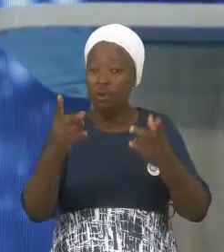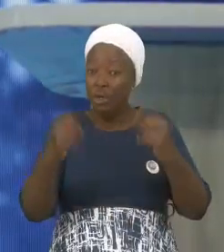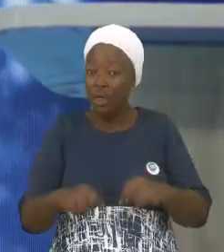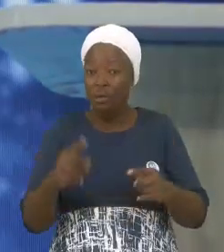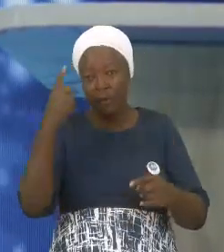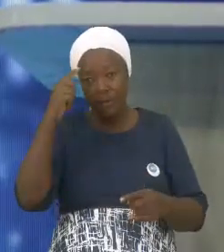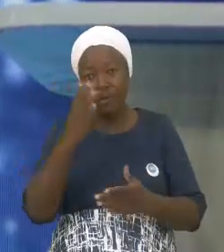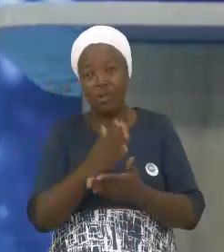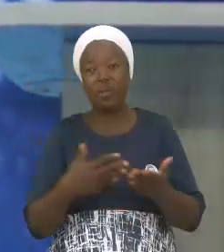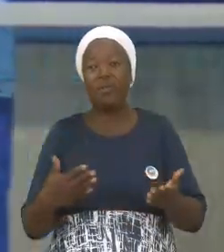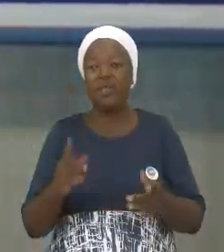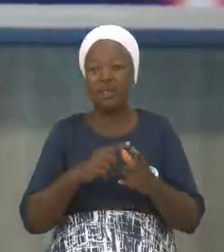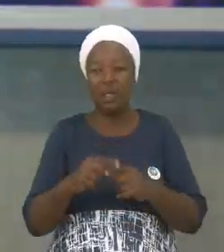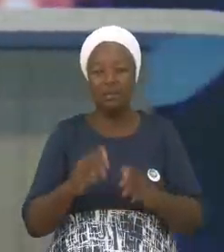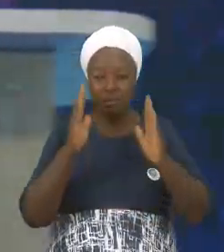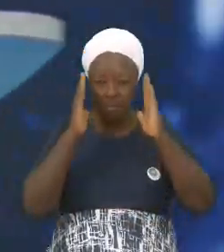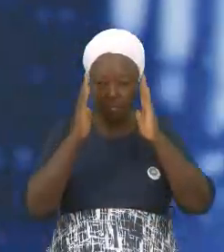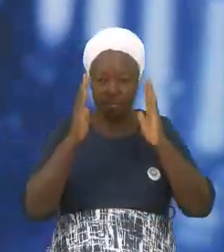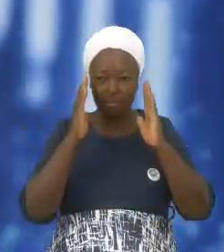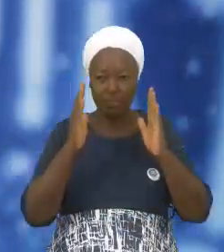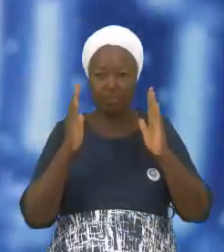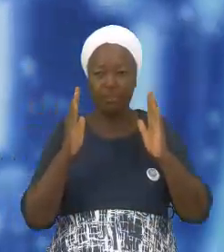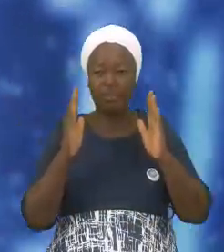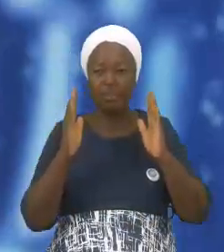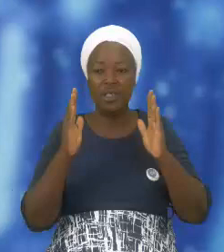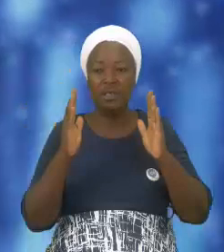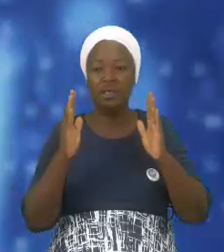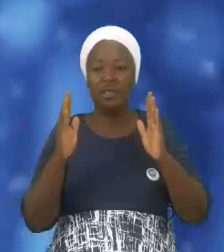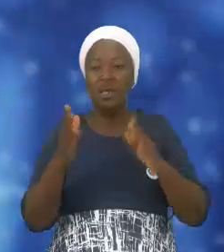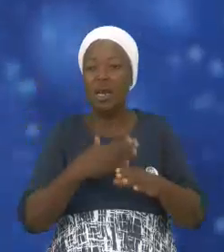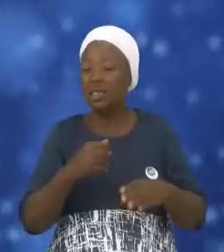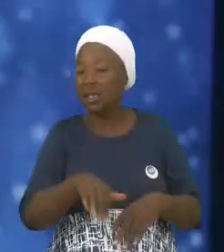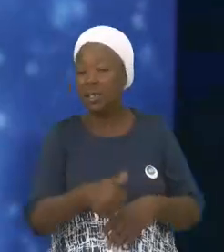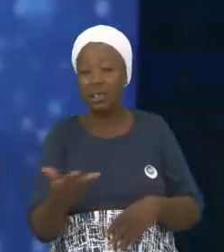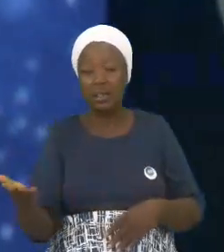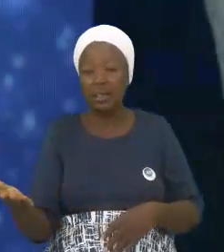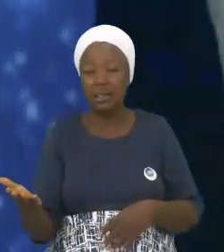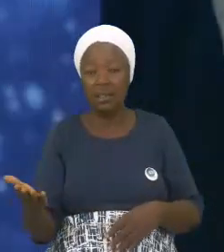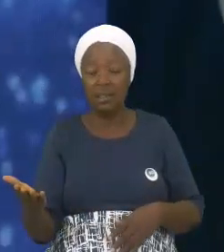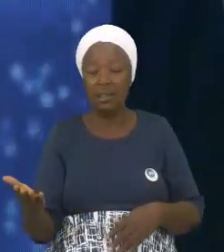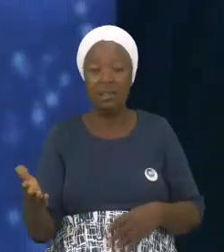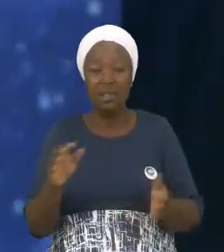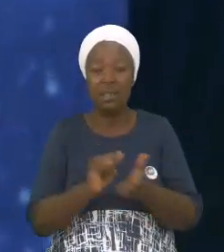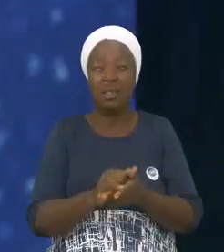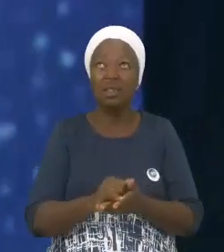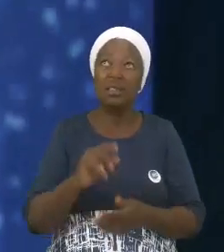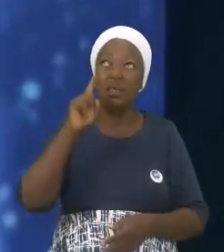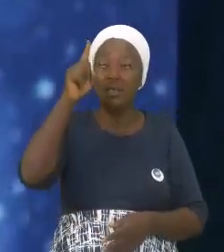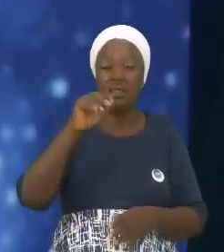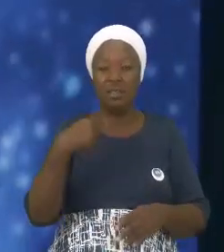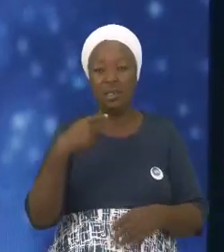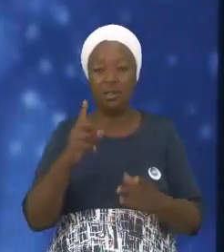something, pay attention. And whatsoever he says unto